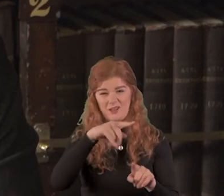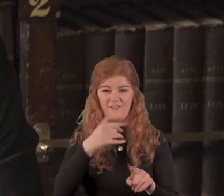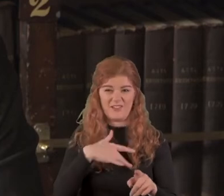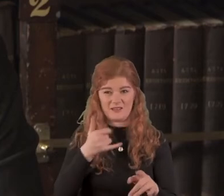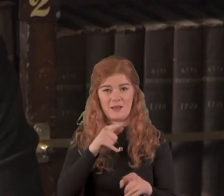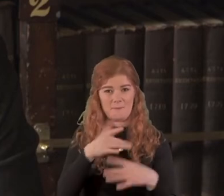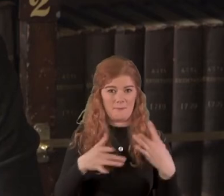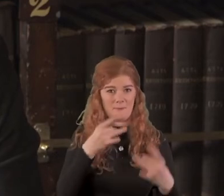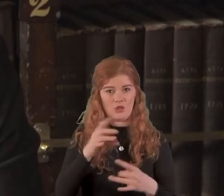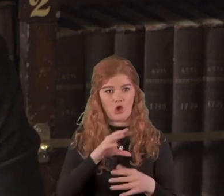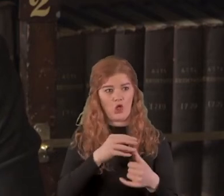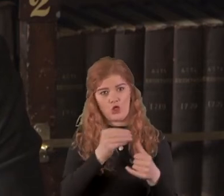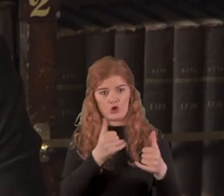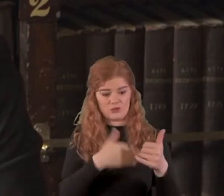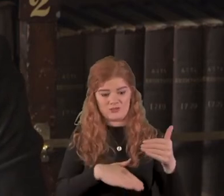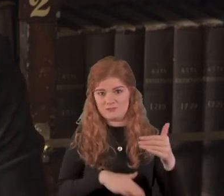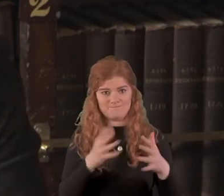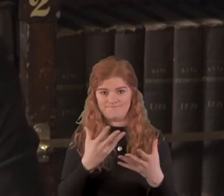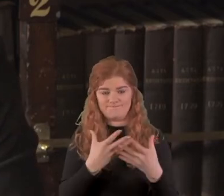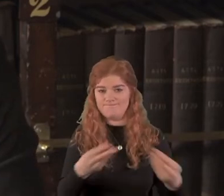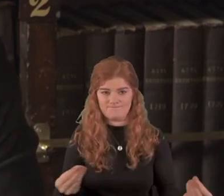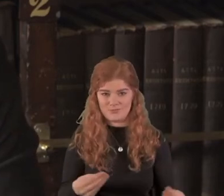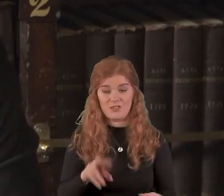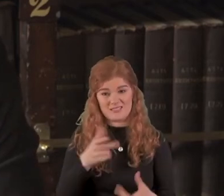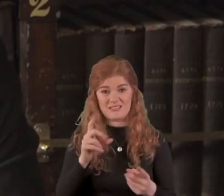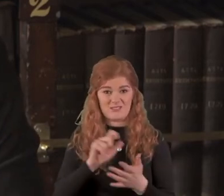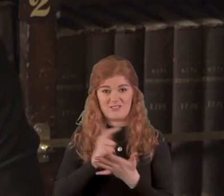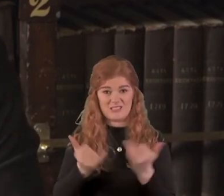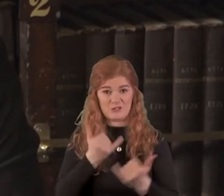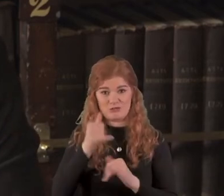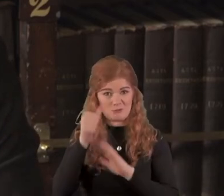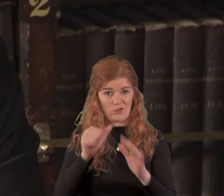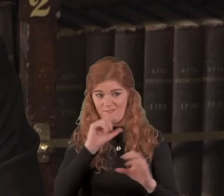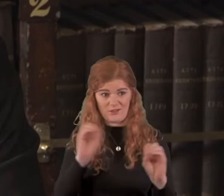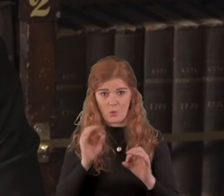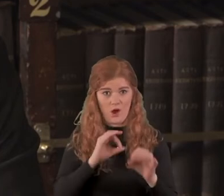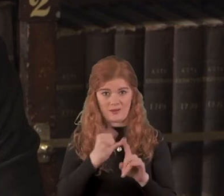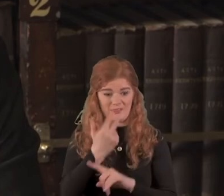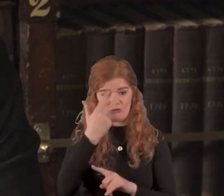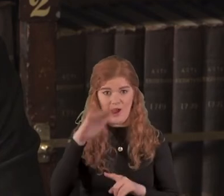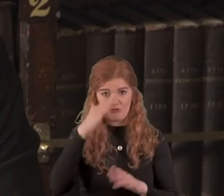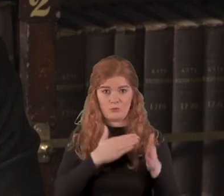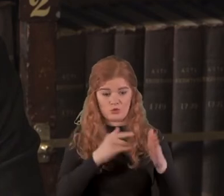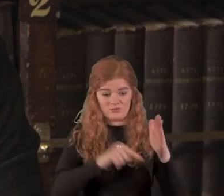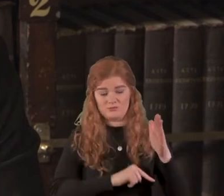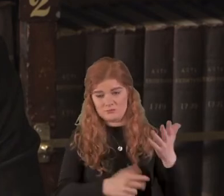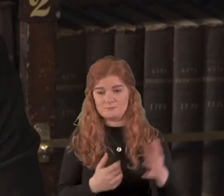others obsolete, and I suppose they had 17 years experience of not very much happening in the three Irish ones.